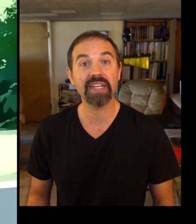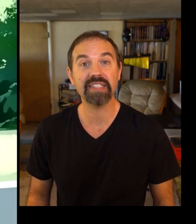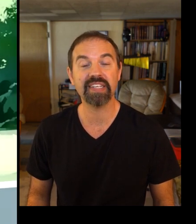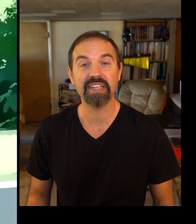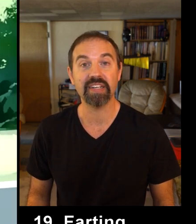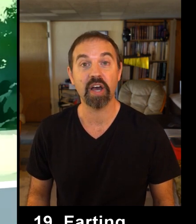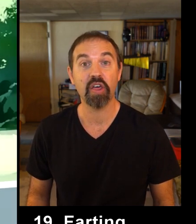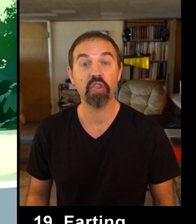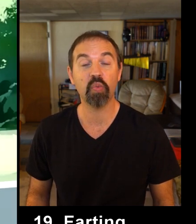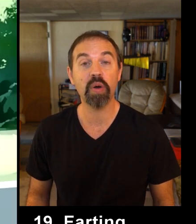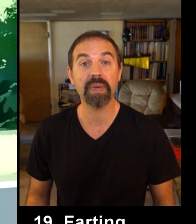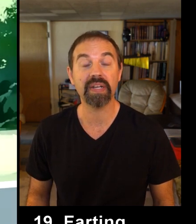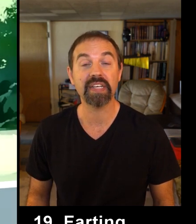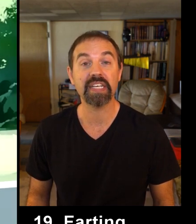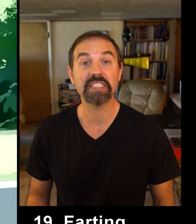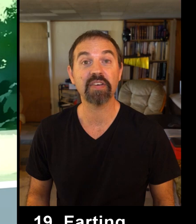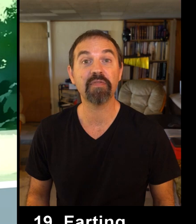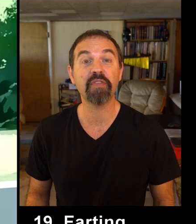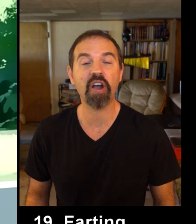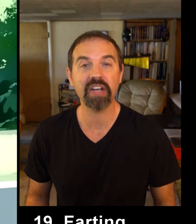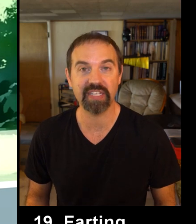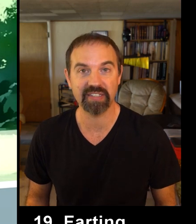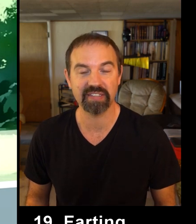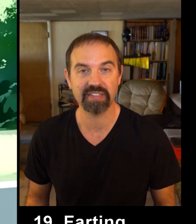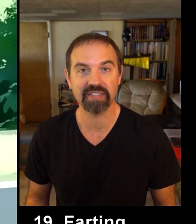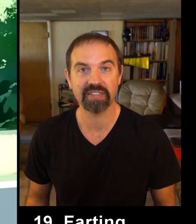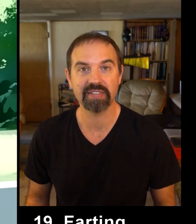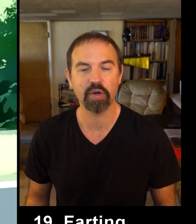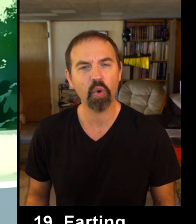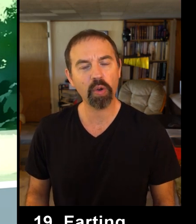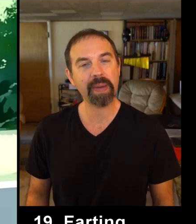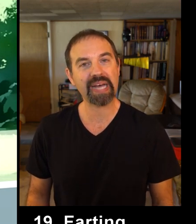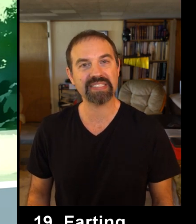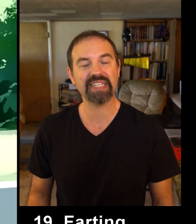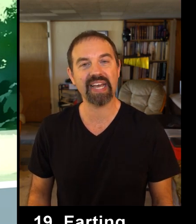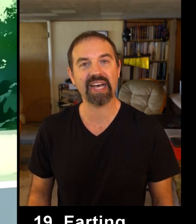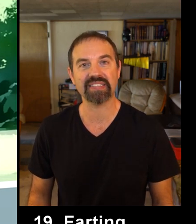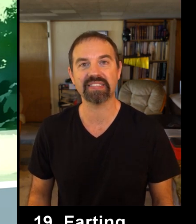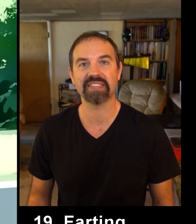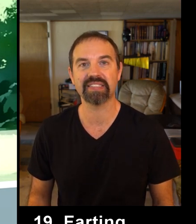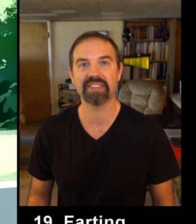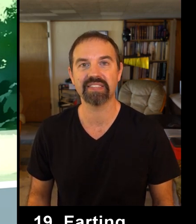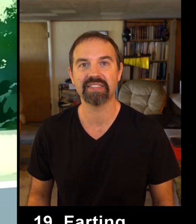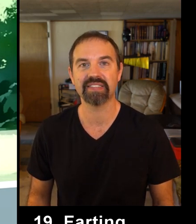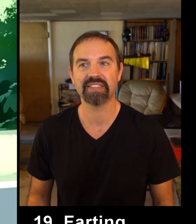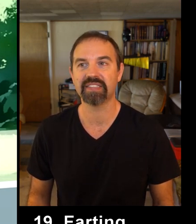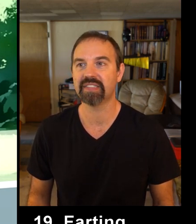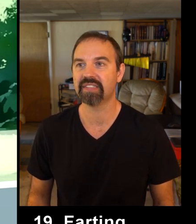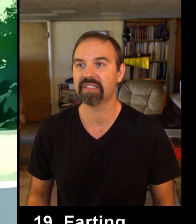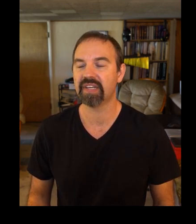Number 19, the woman is farting or passing gas.